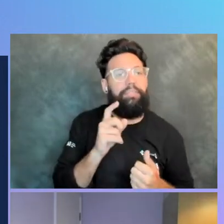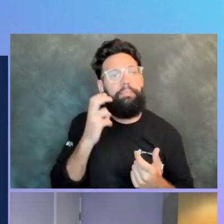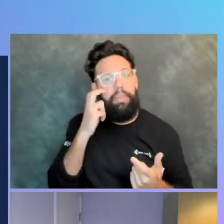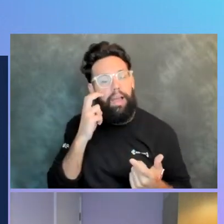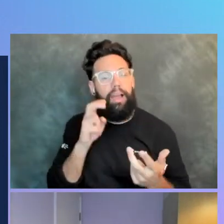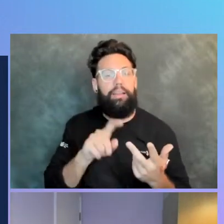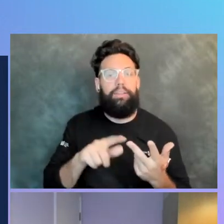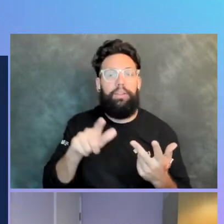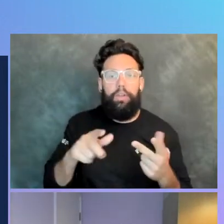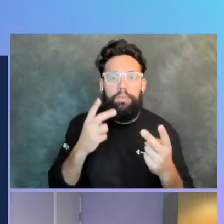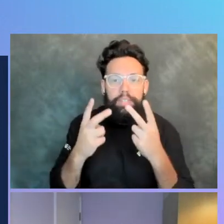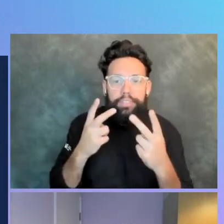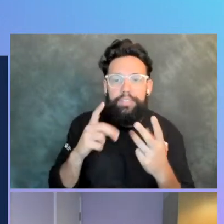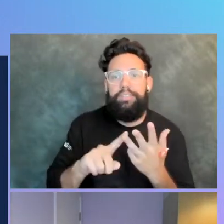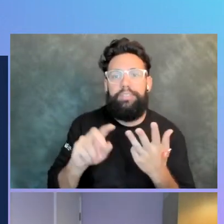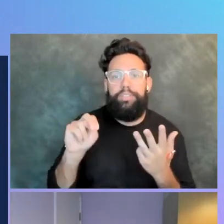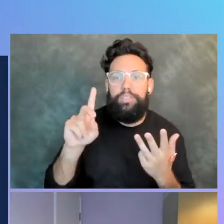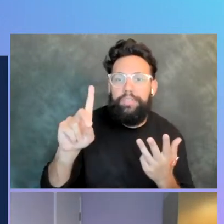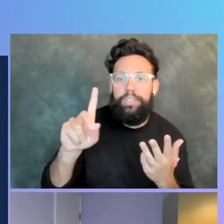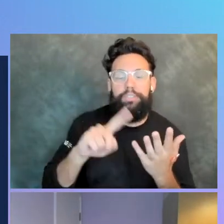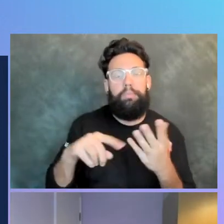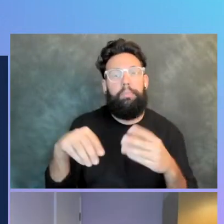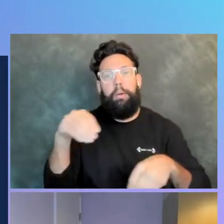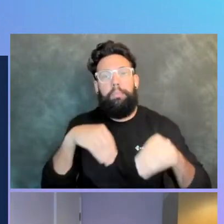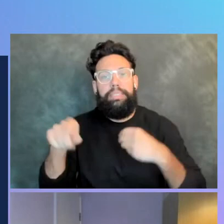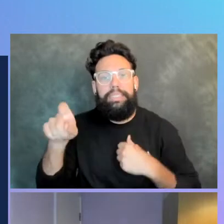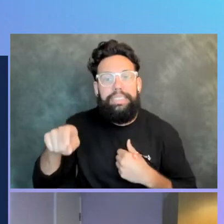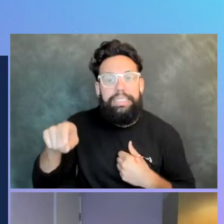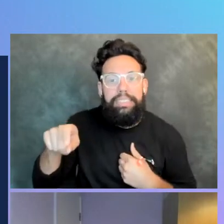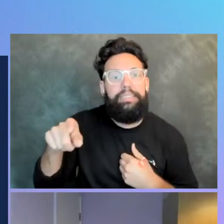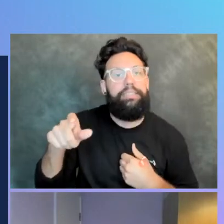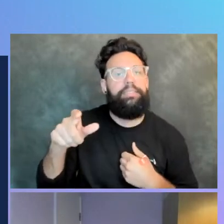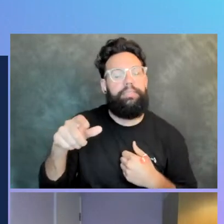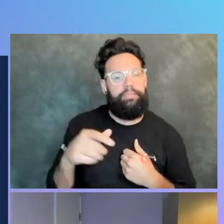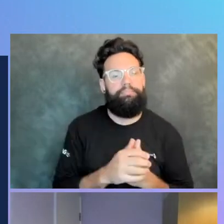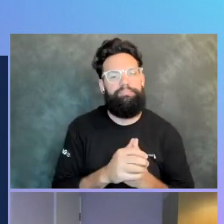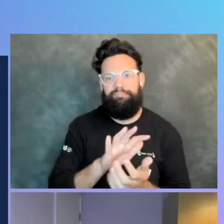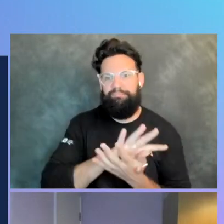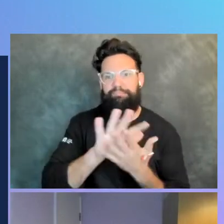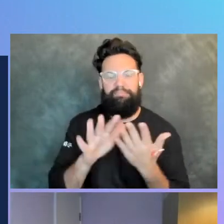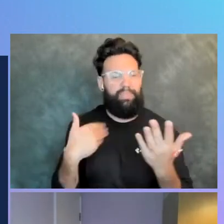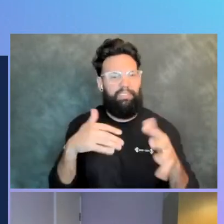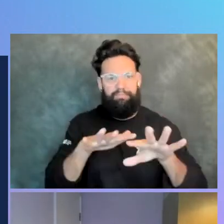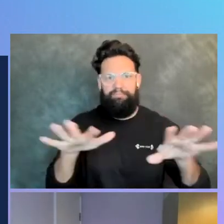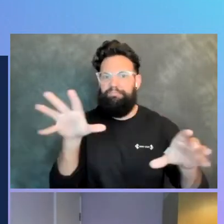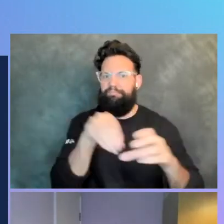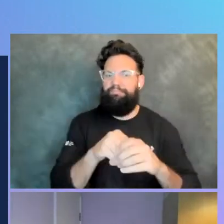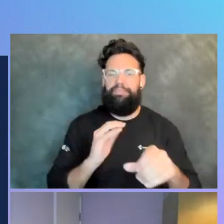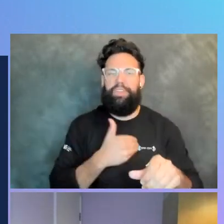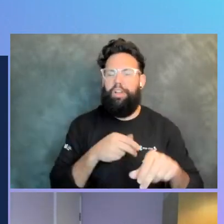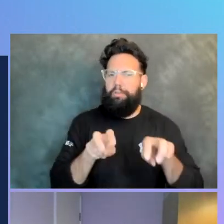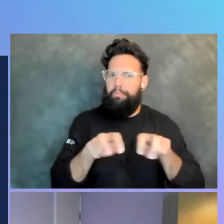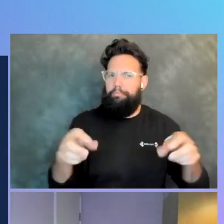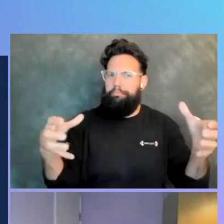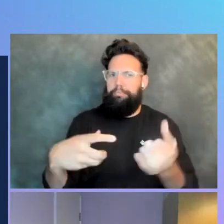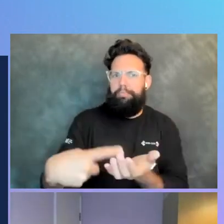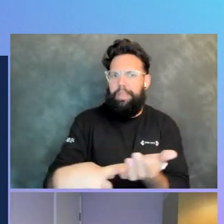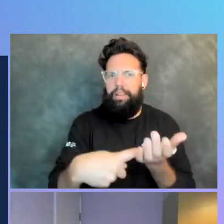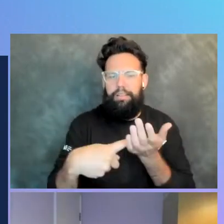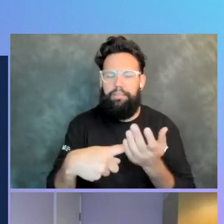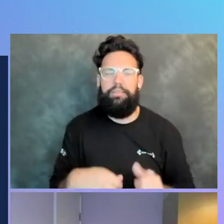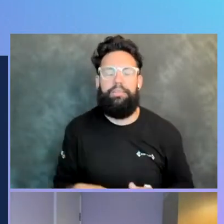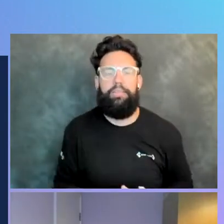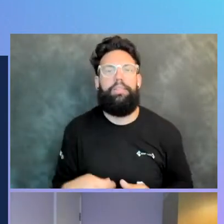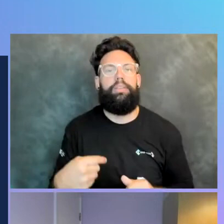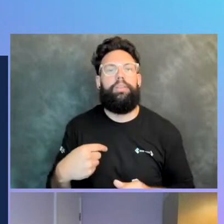neurodiverse, or have mobility needs affecting dexterity. We do find that the most common category or group of